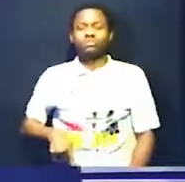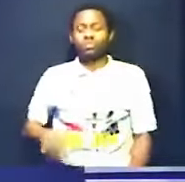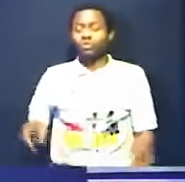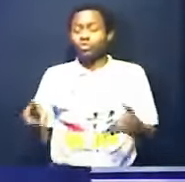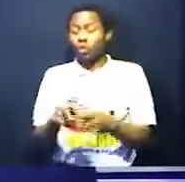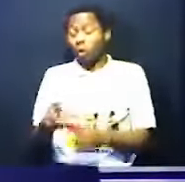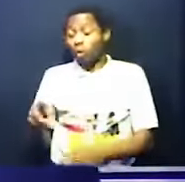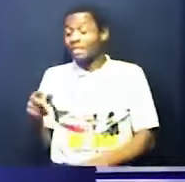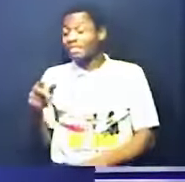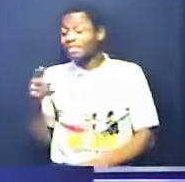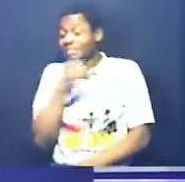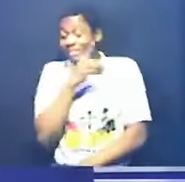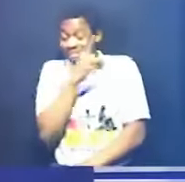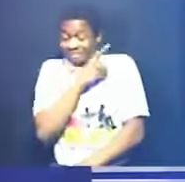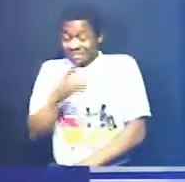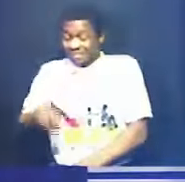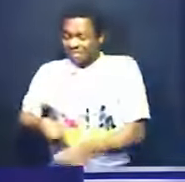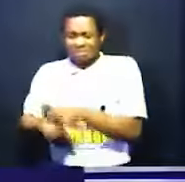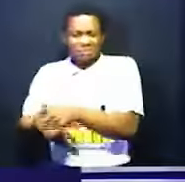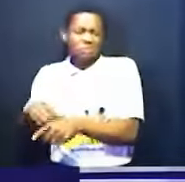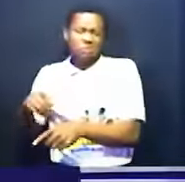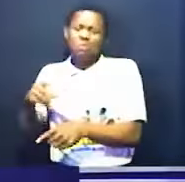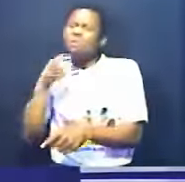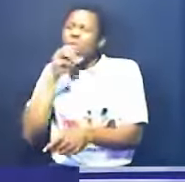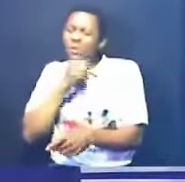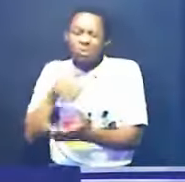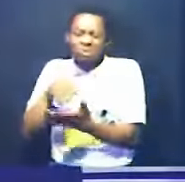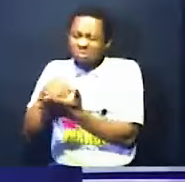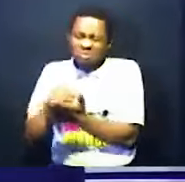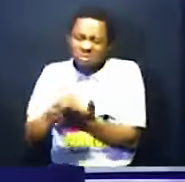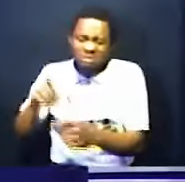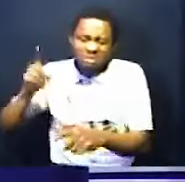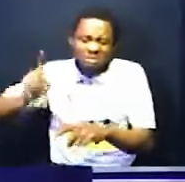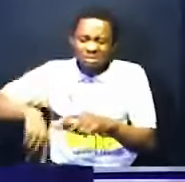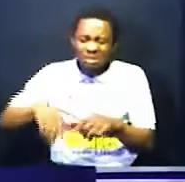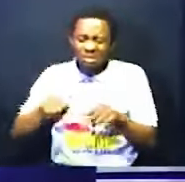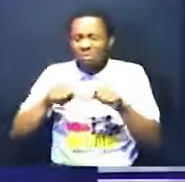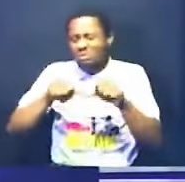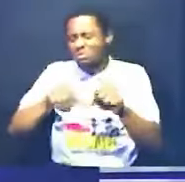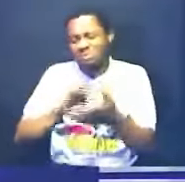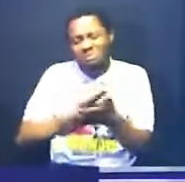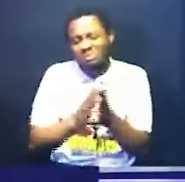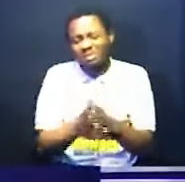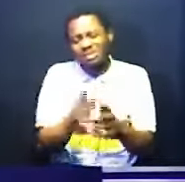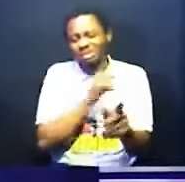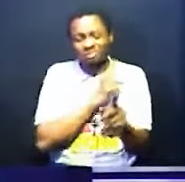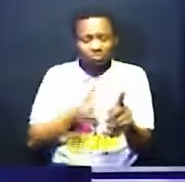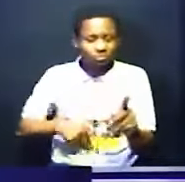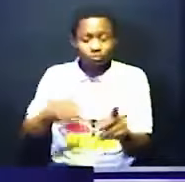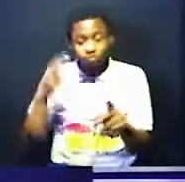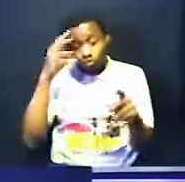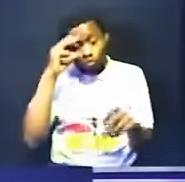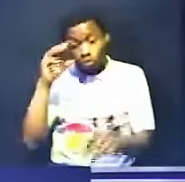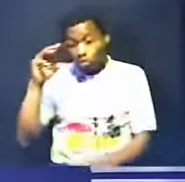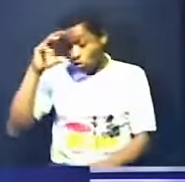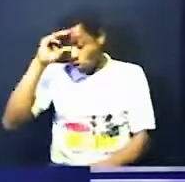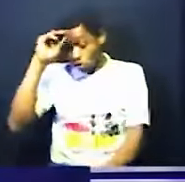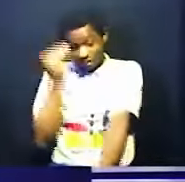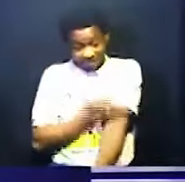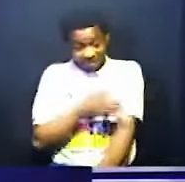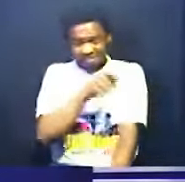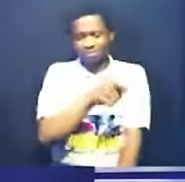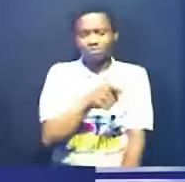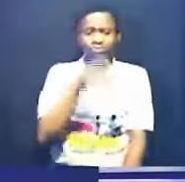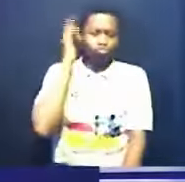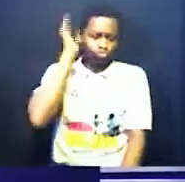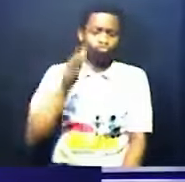quite old, and he didn't have that muscle to continue to be a king. And then Adonijah said, I will make